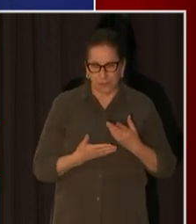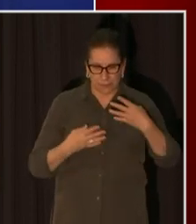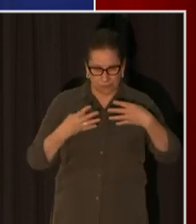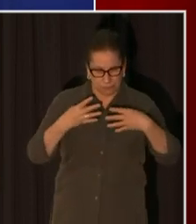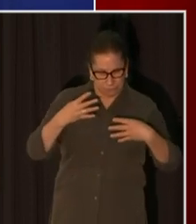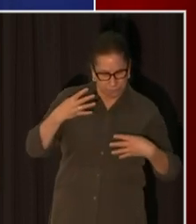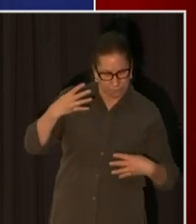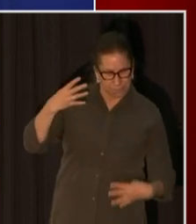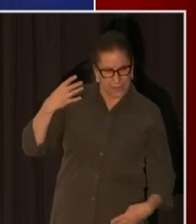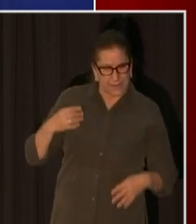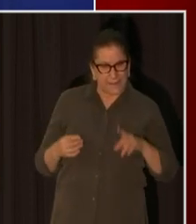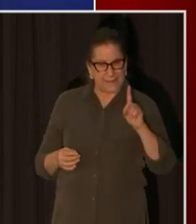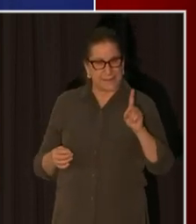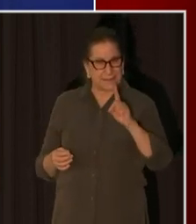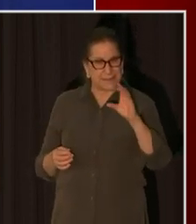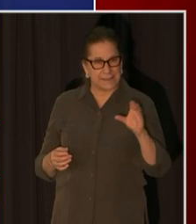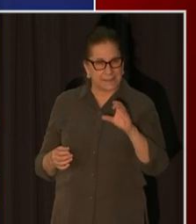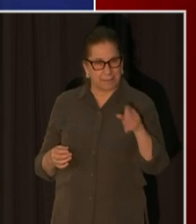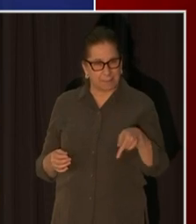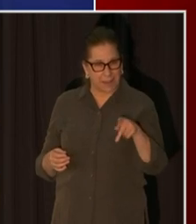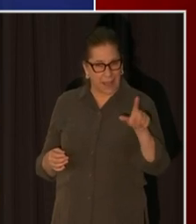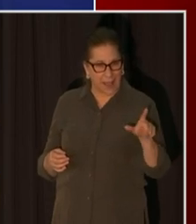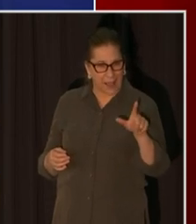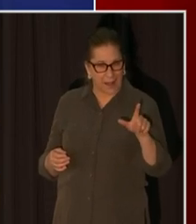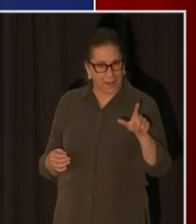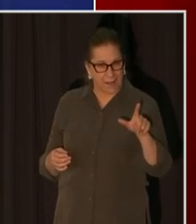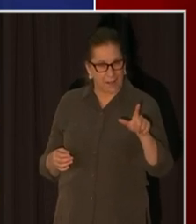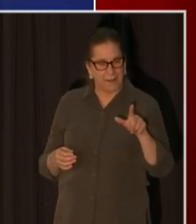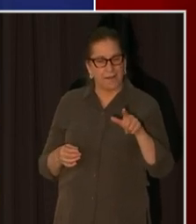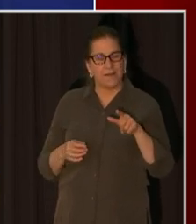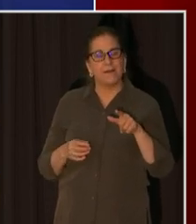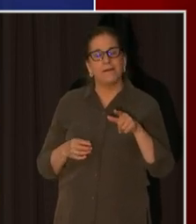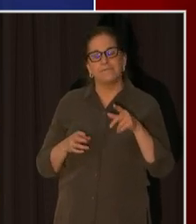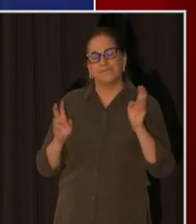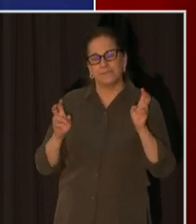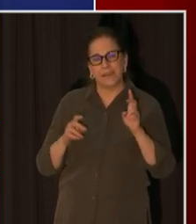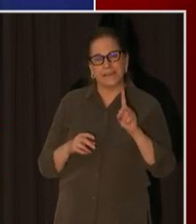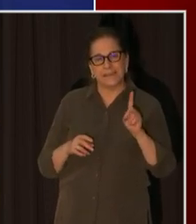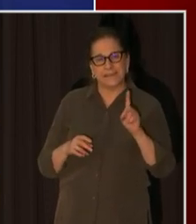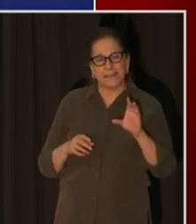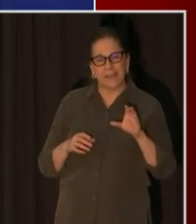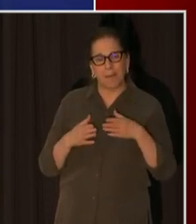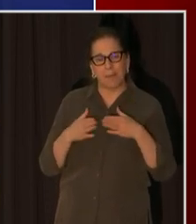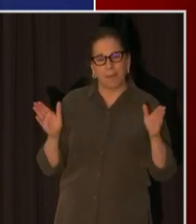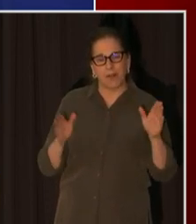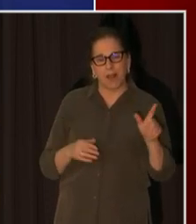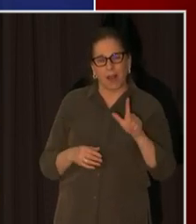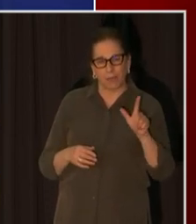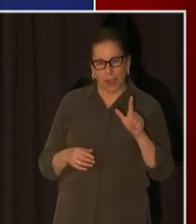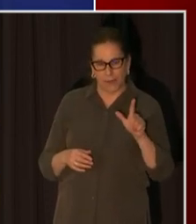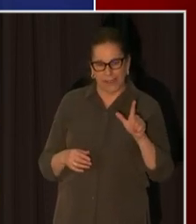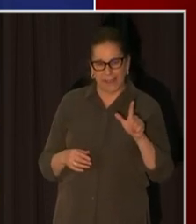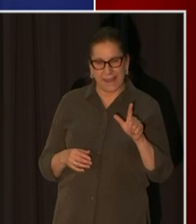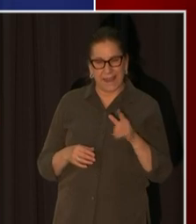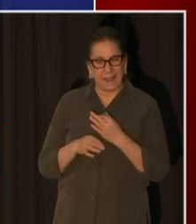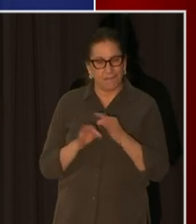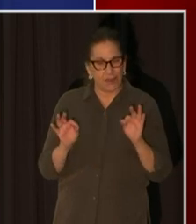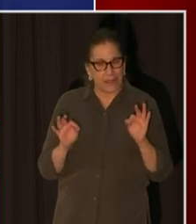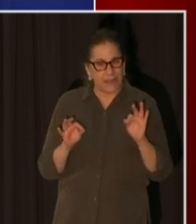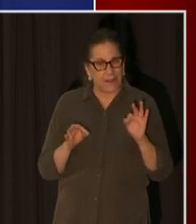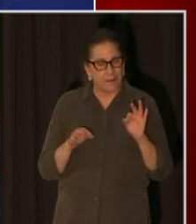across the country, across the globe, to see what best practices need to be put in place. And we share those